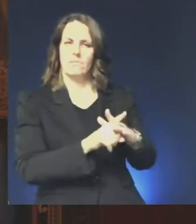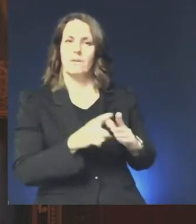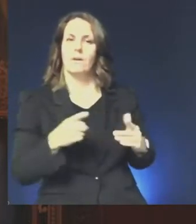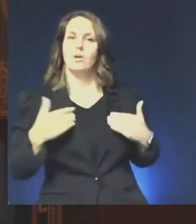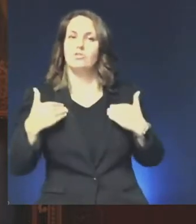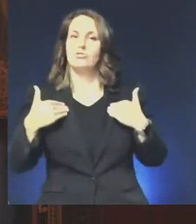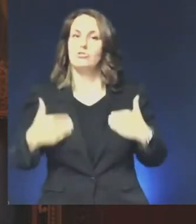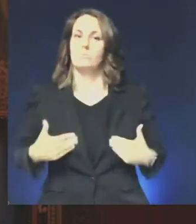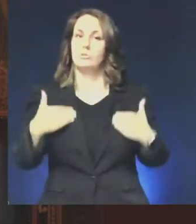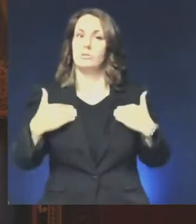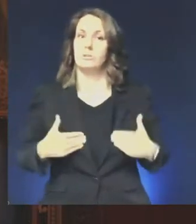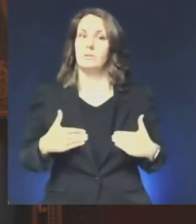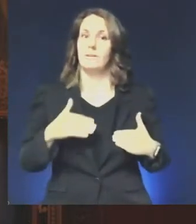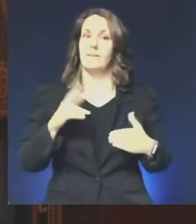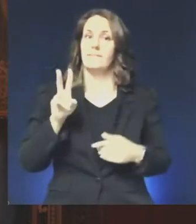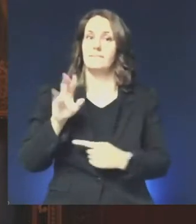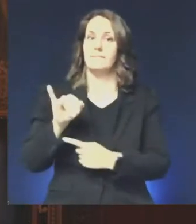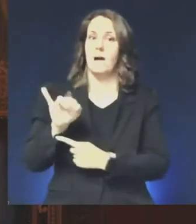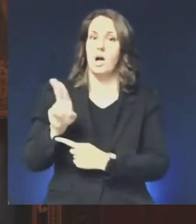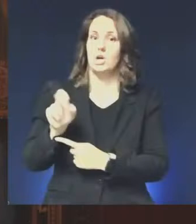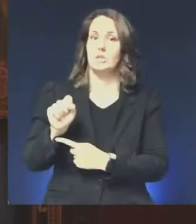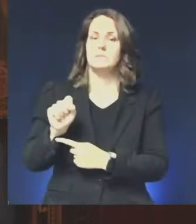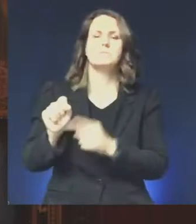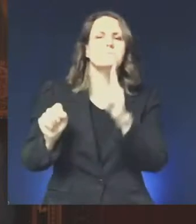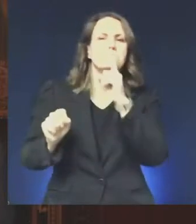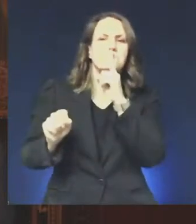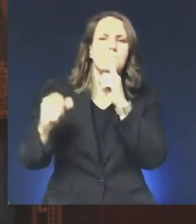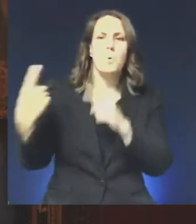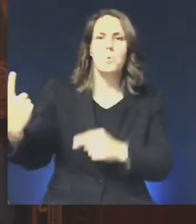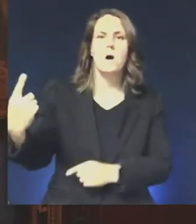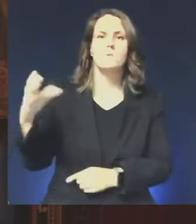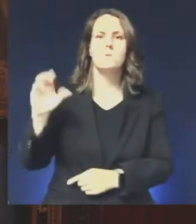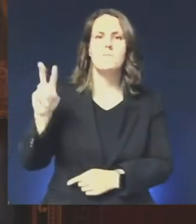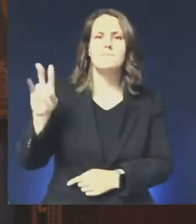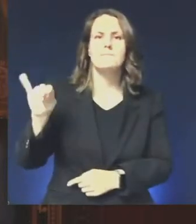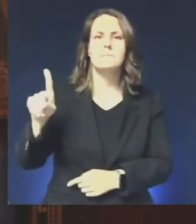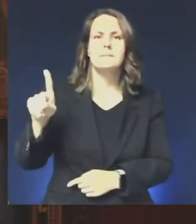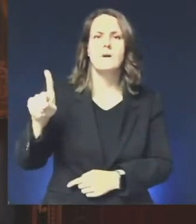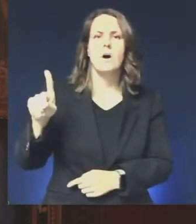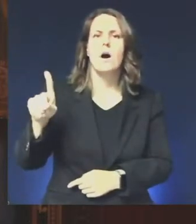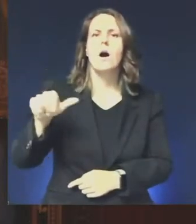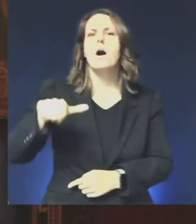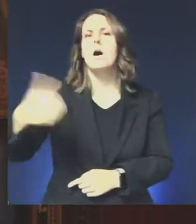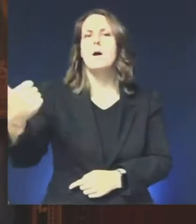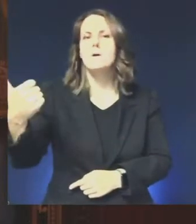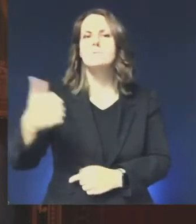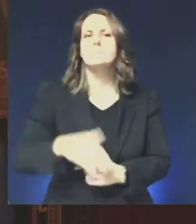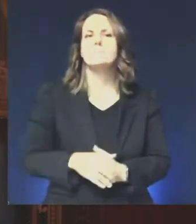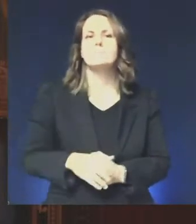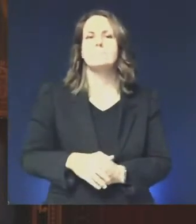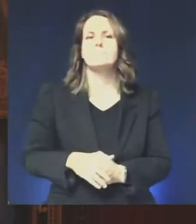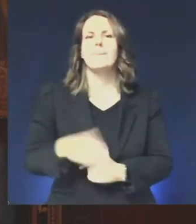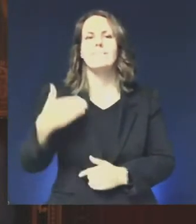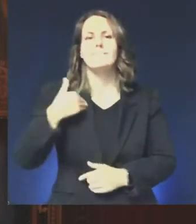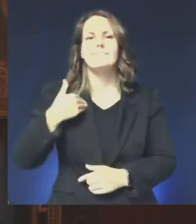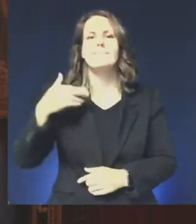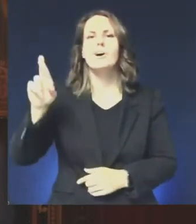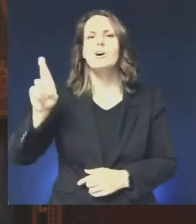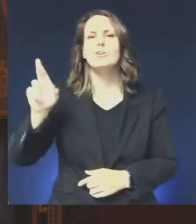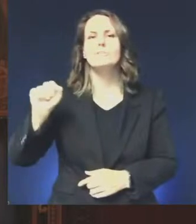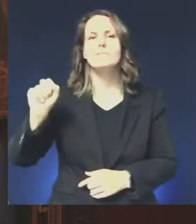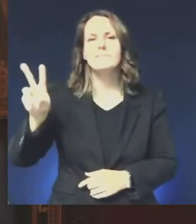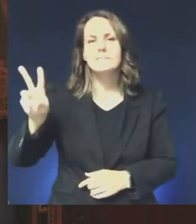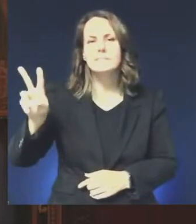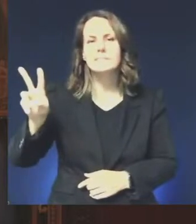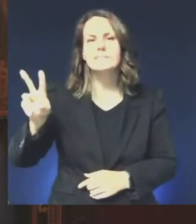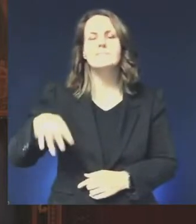typically seeing infections like RSV and parainfluenza in the winter months. It's highly unusual to see large surges of